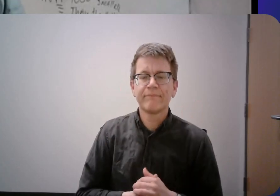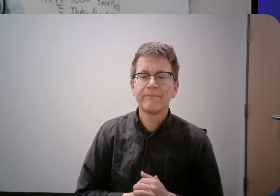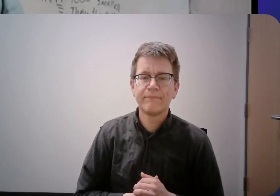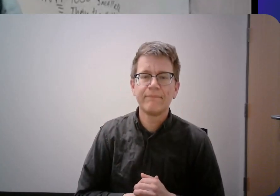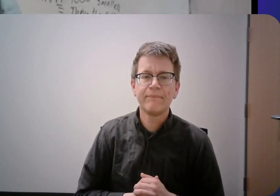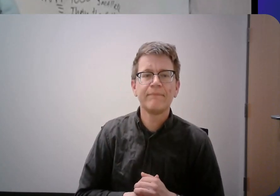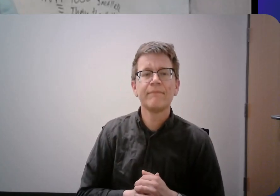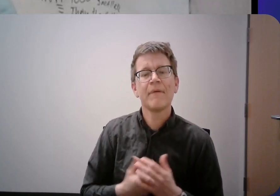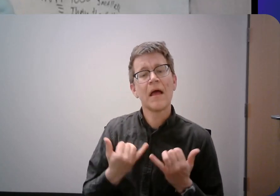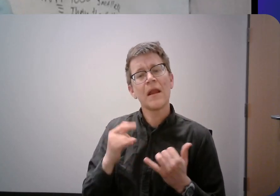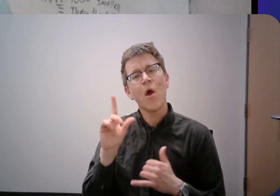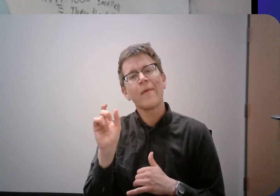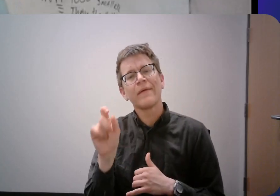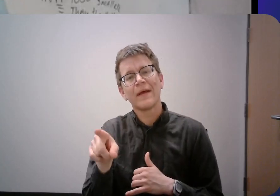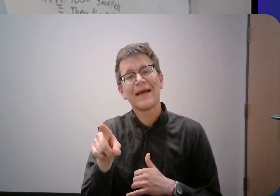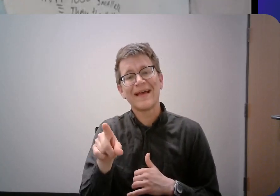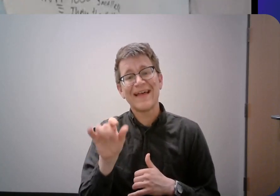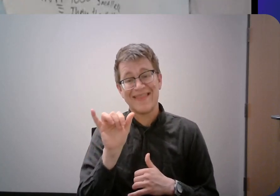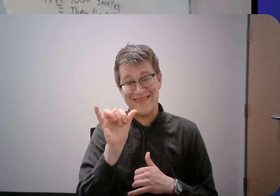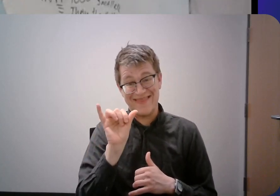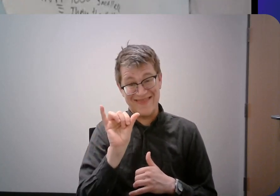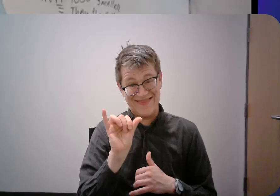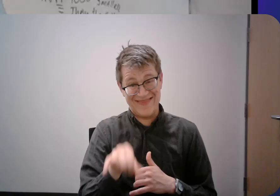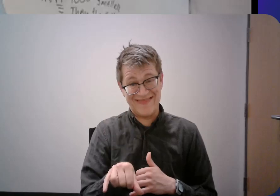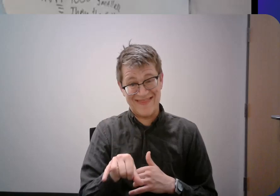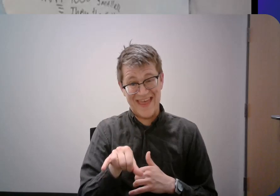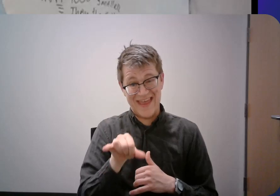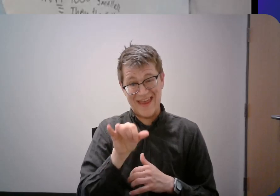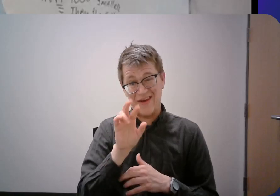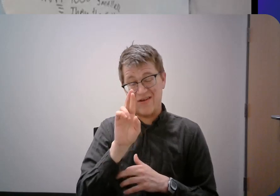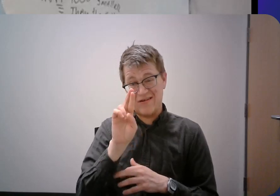alive? Alive. Why would you say that?